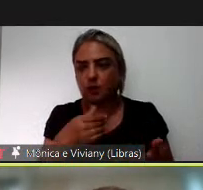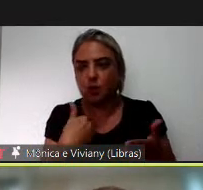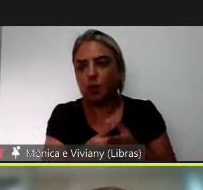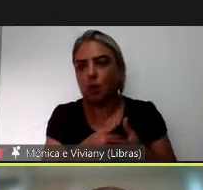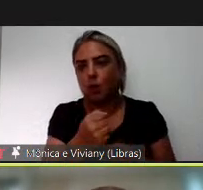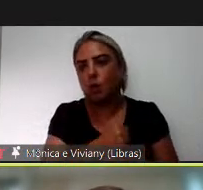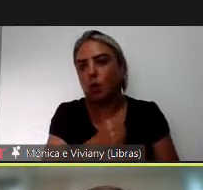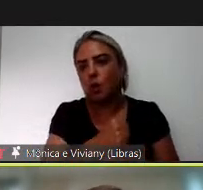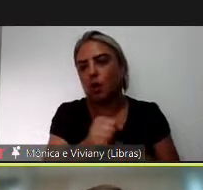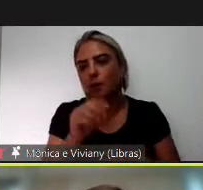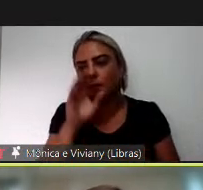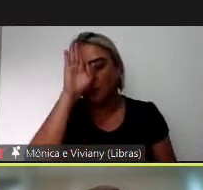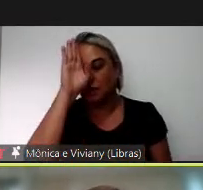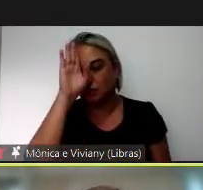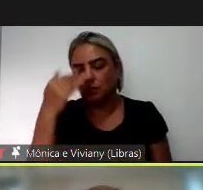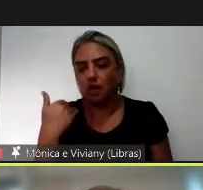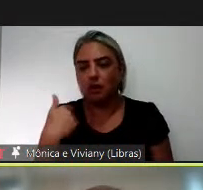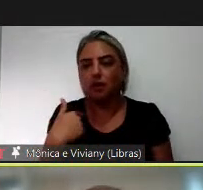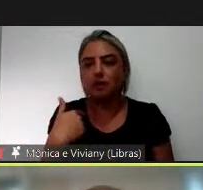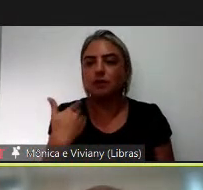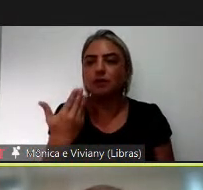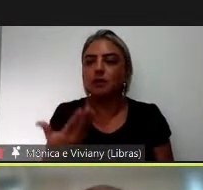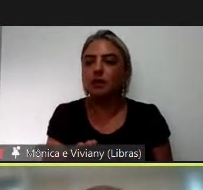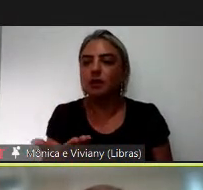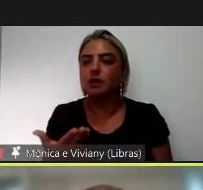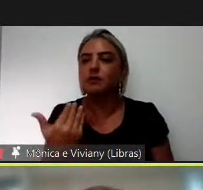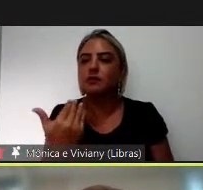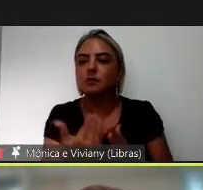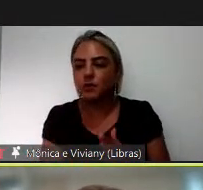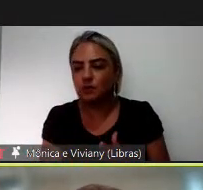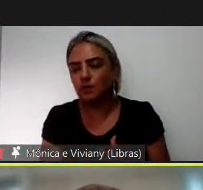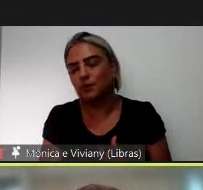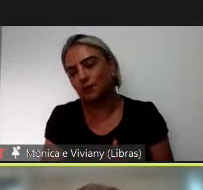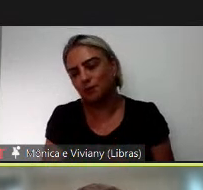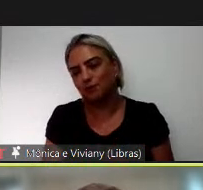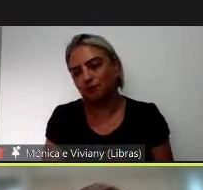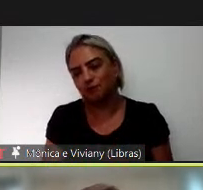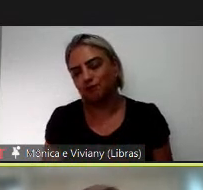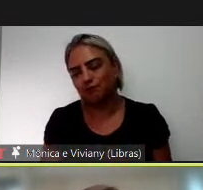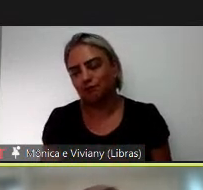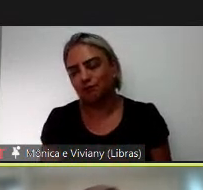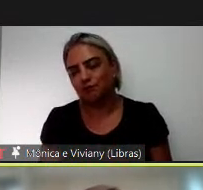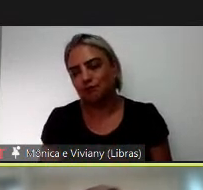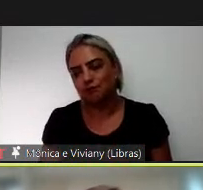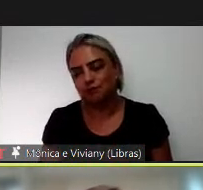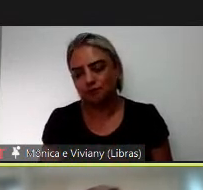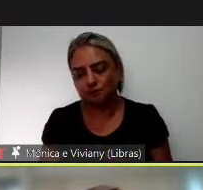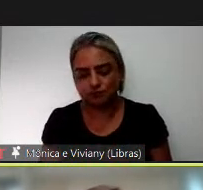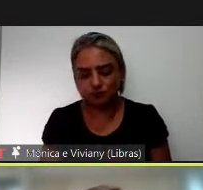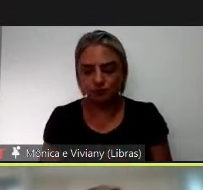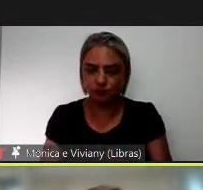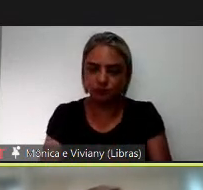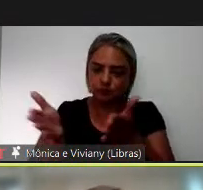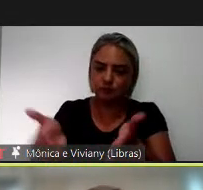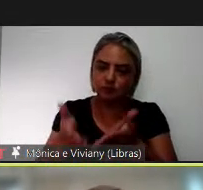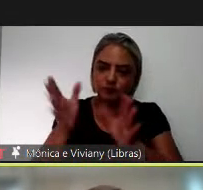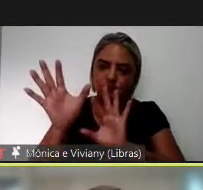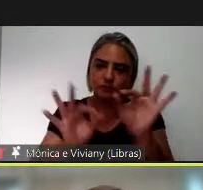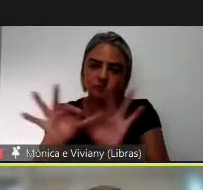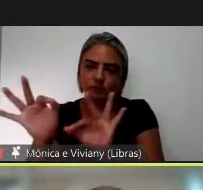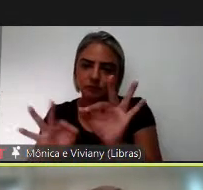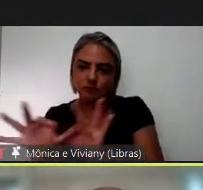million registered, but because of the pandemic, the coverage decreased.